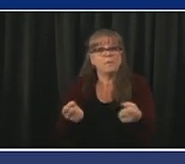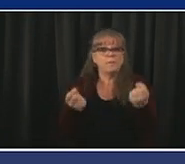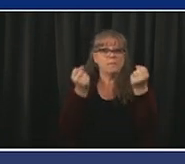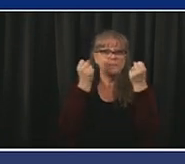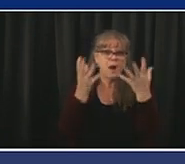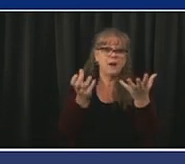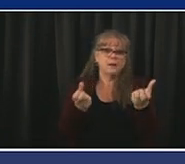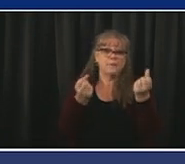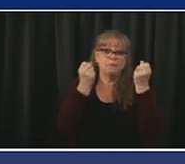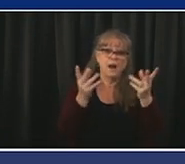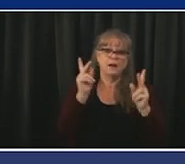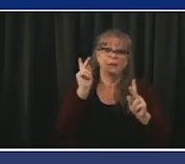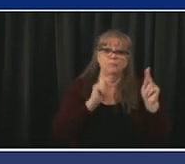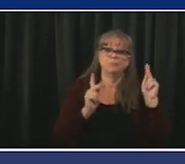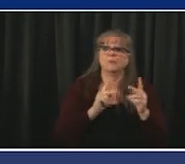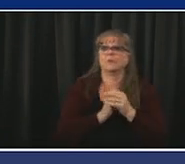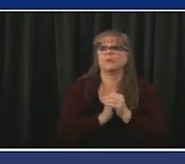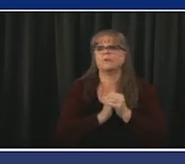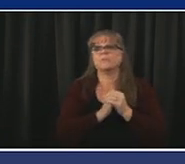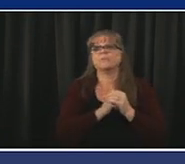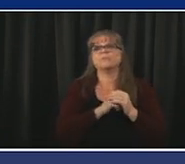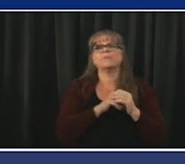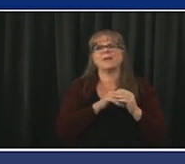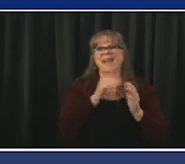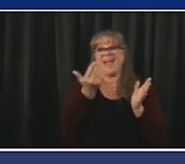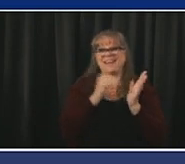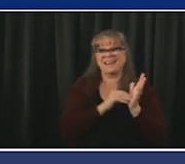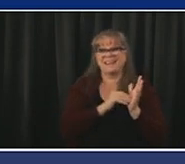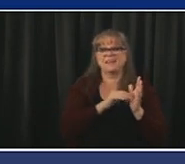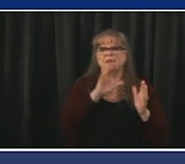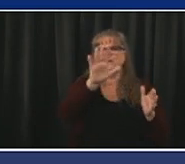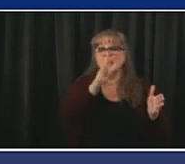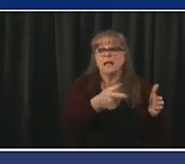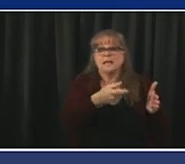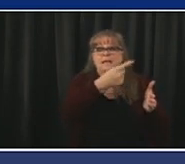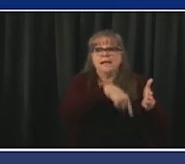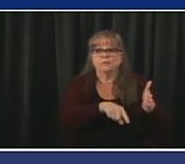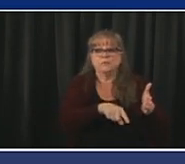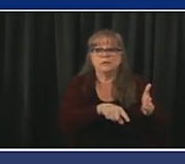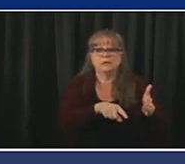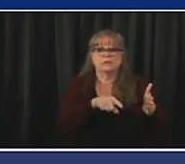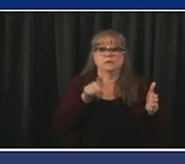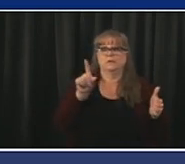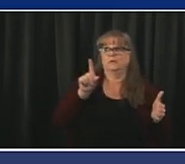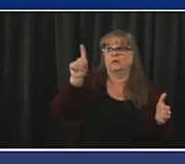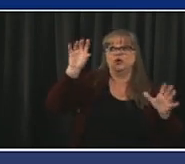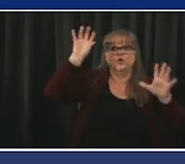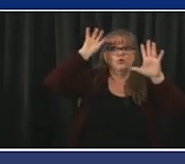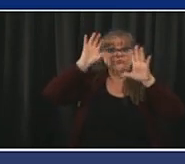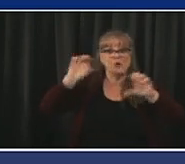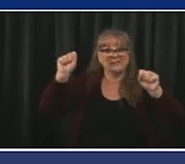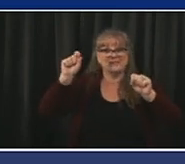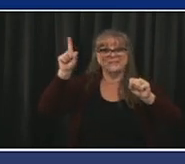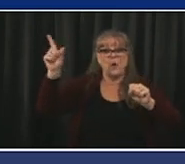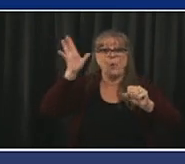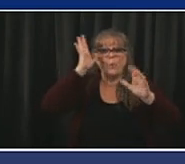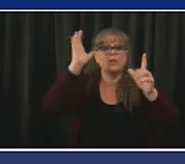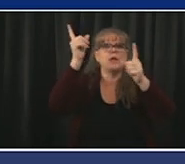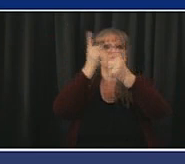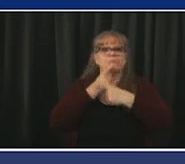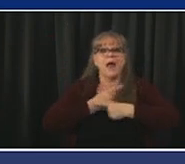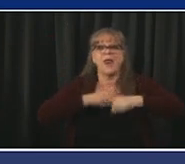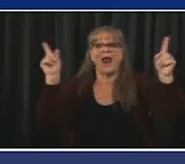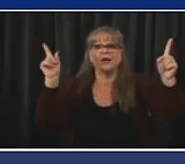that the White House will make an announcement on the increase of vaccine that will be available for the states moving forward.